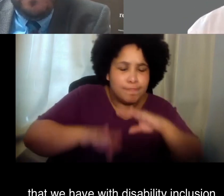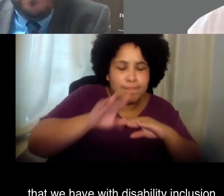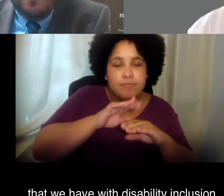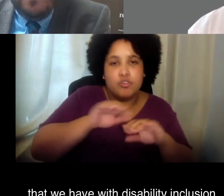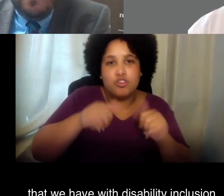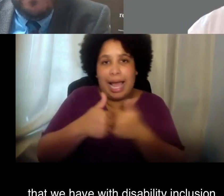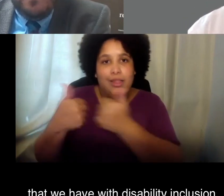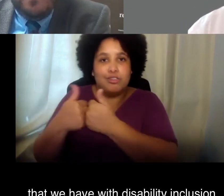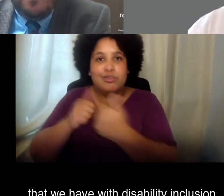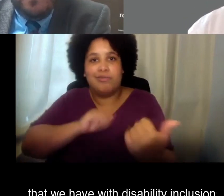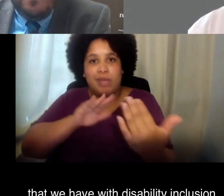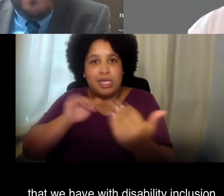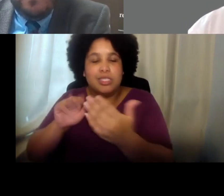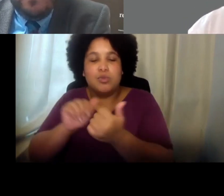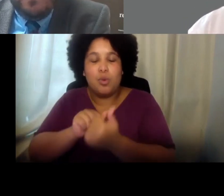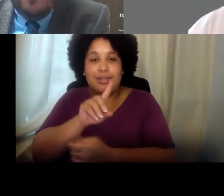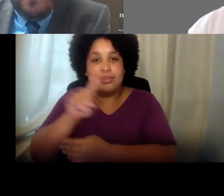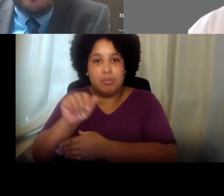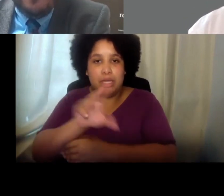we have with disability inclusion.